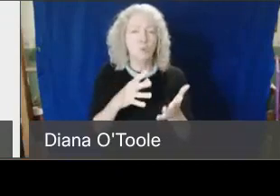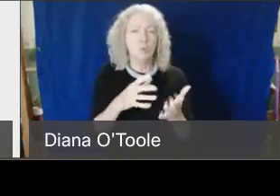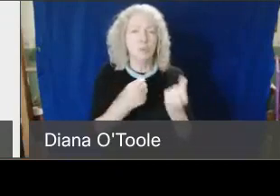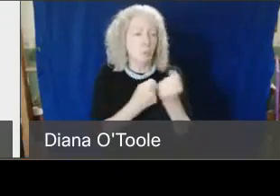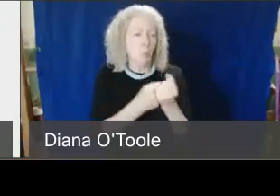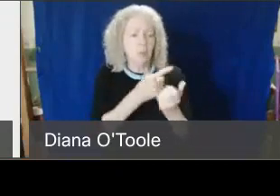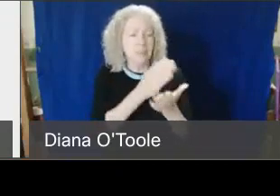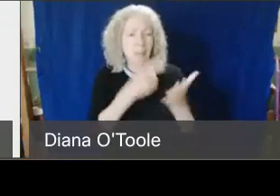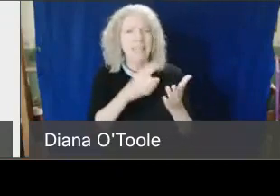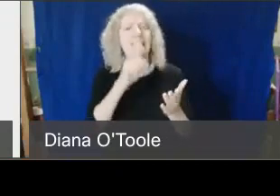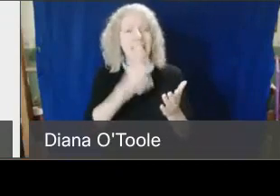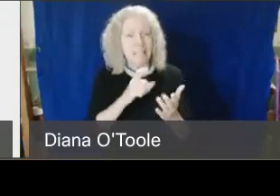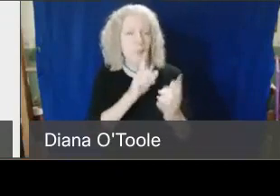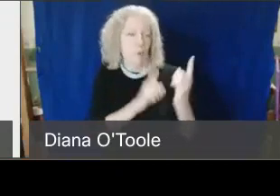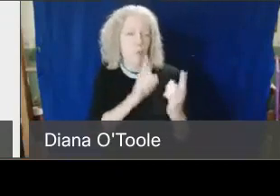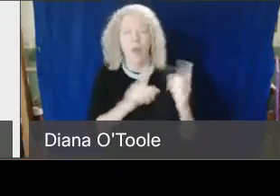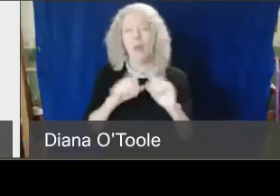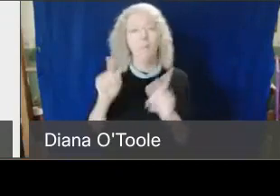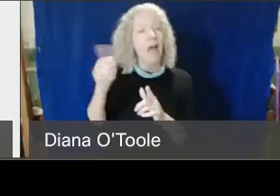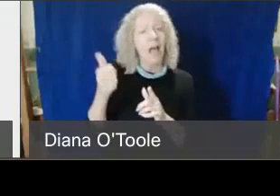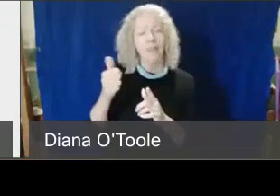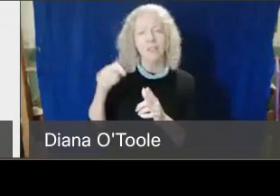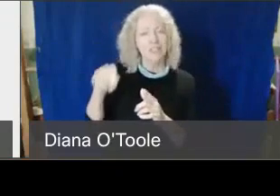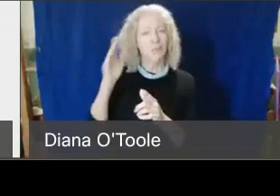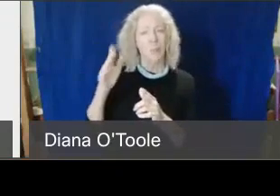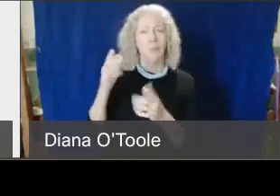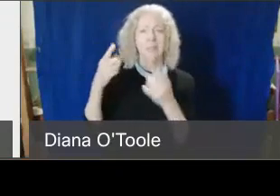looking forward to this pilot and seeing how it works for us.